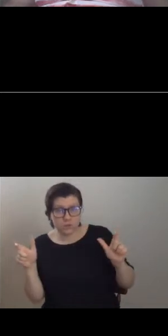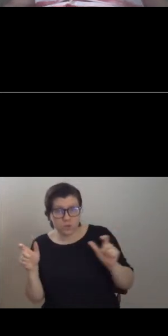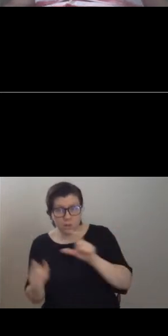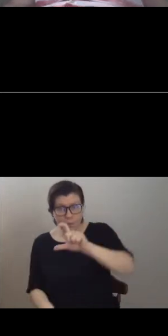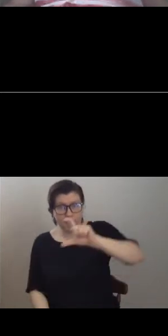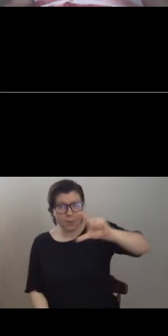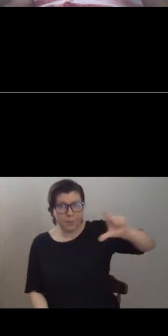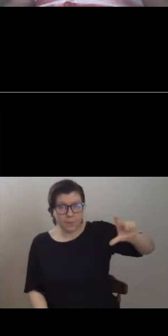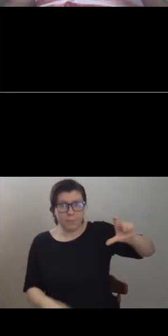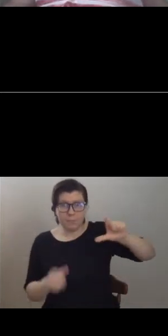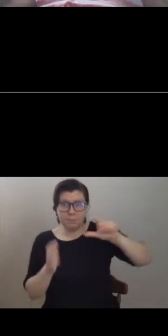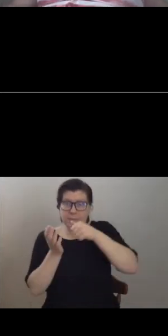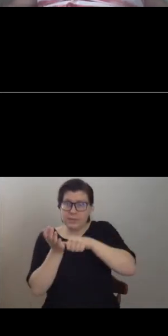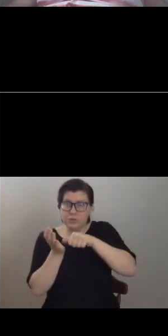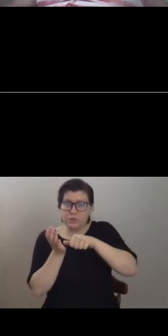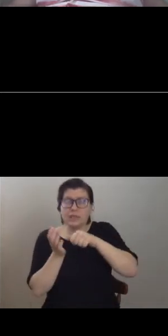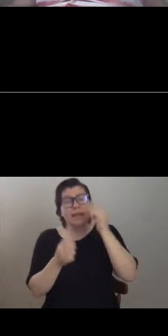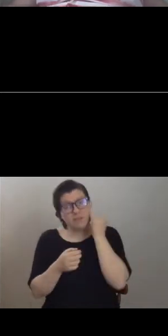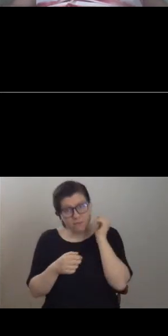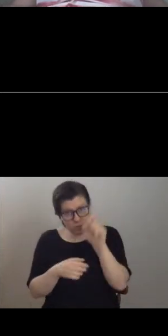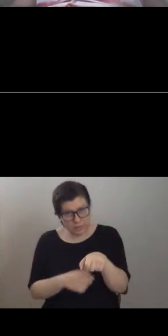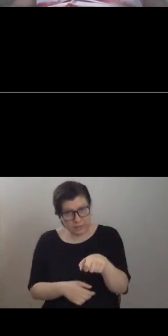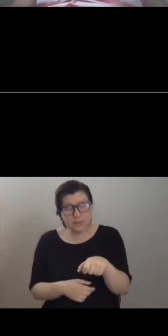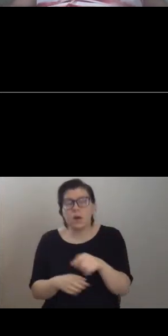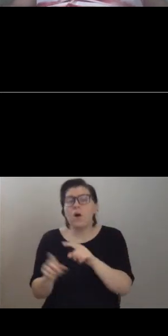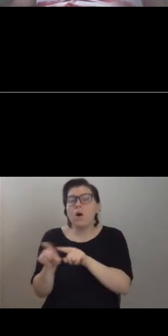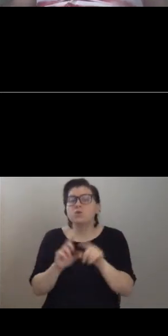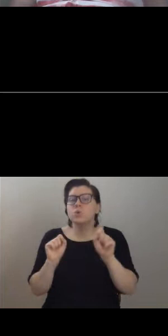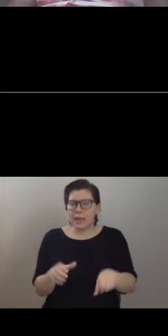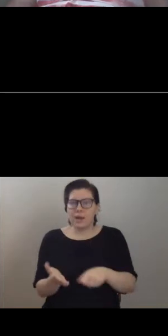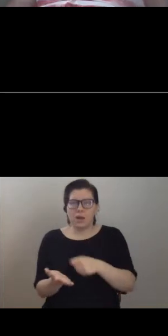needs. And you're also able to mark the ballot.